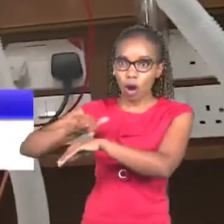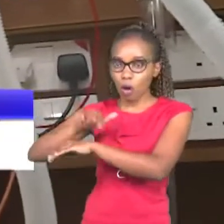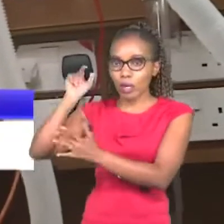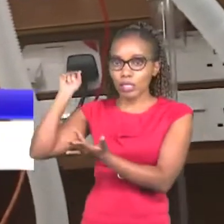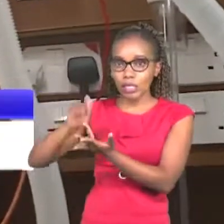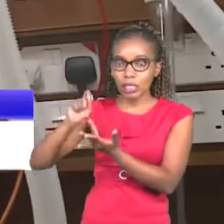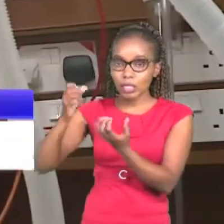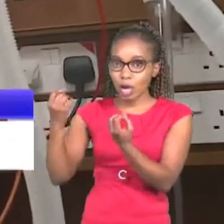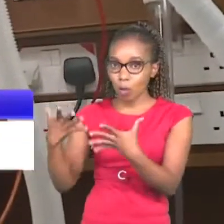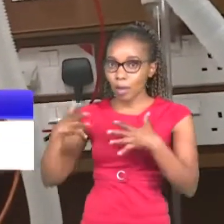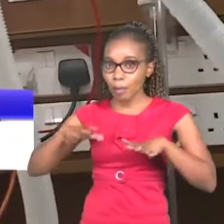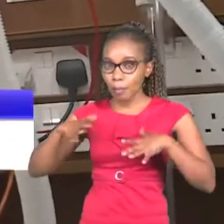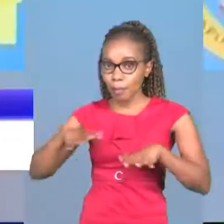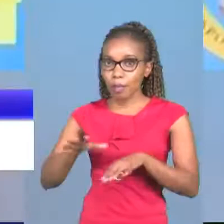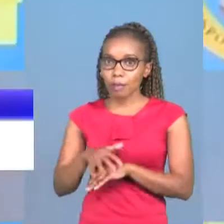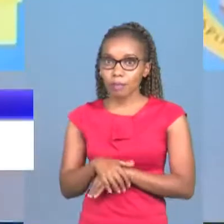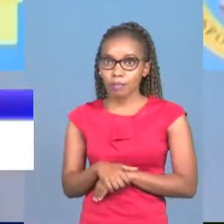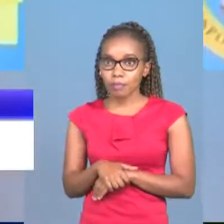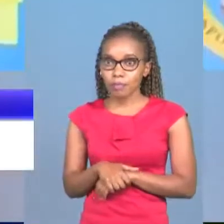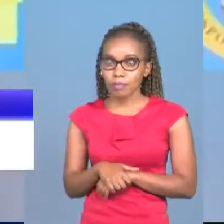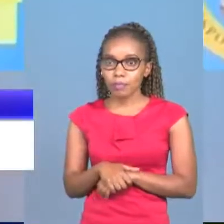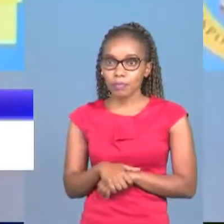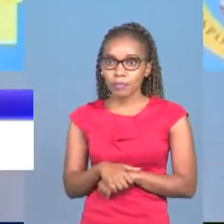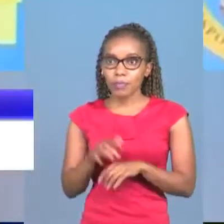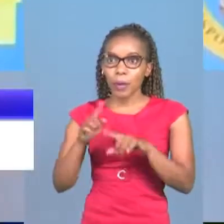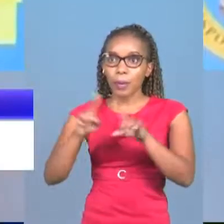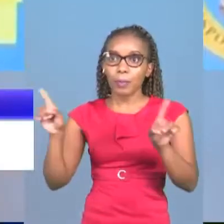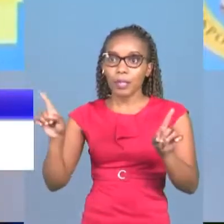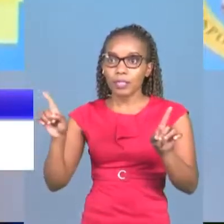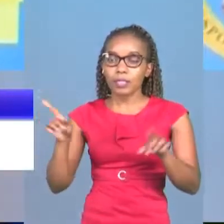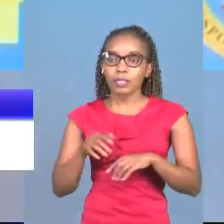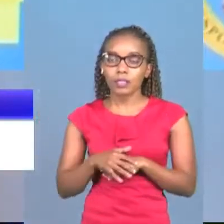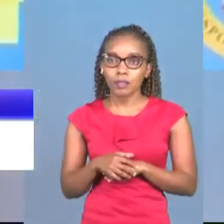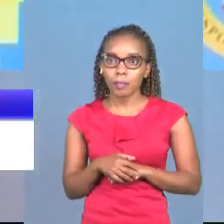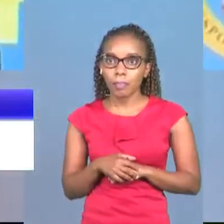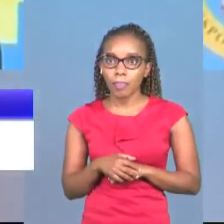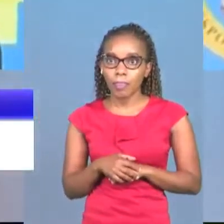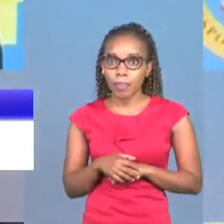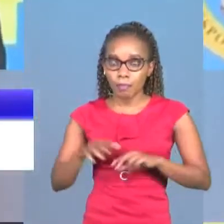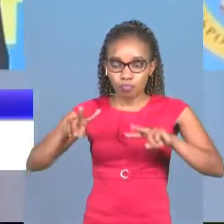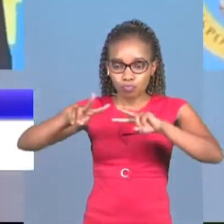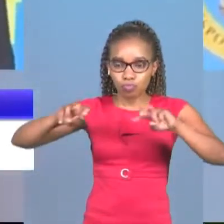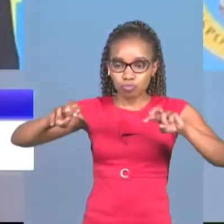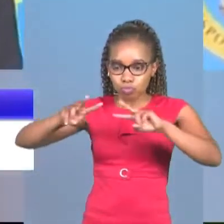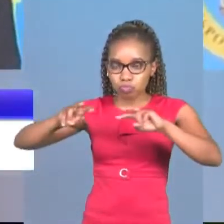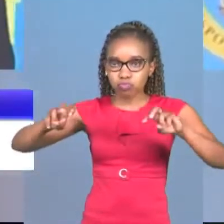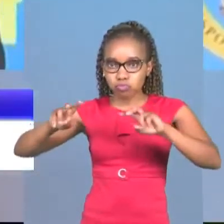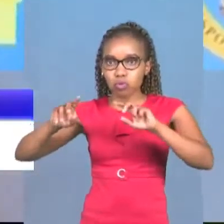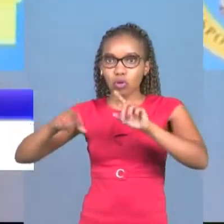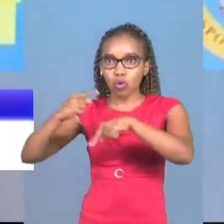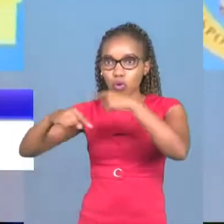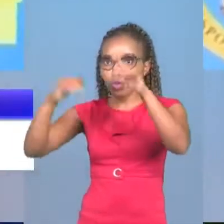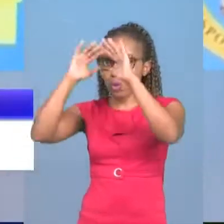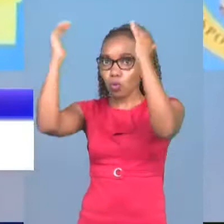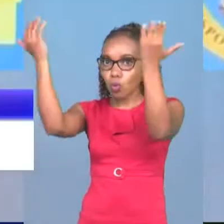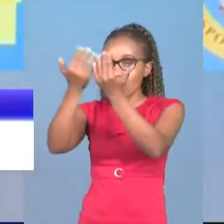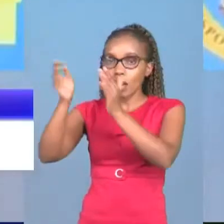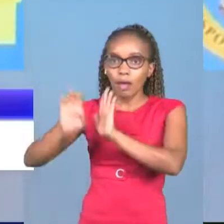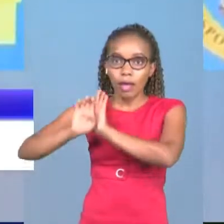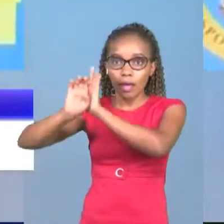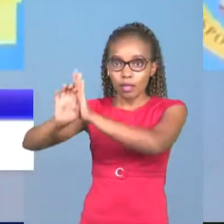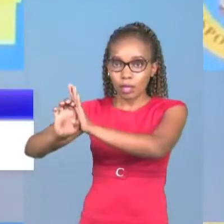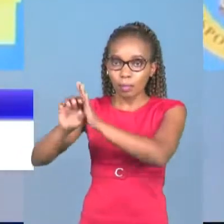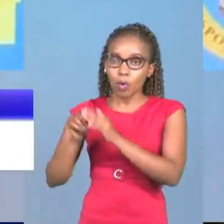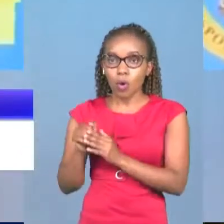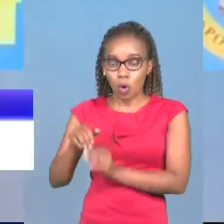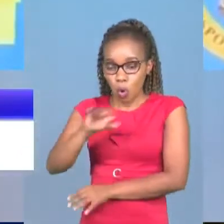of 500 However, studies are being conducted globally, including by our own